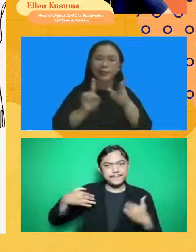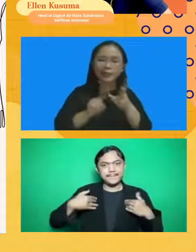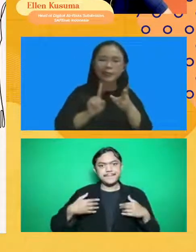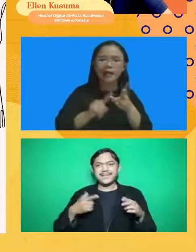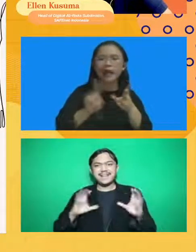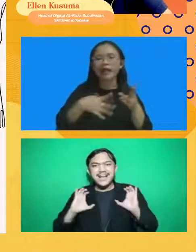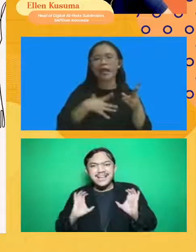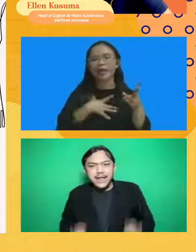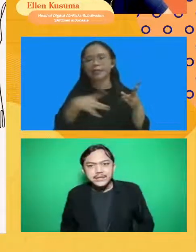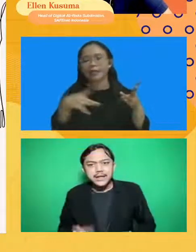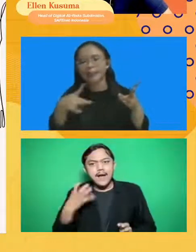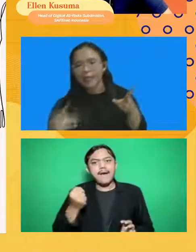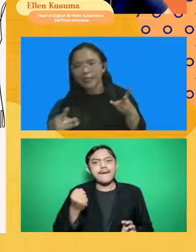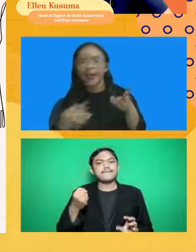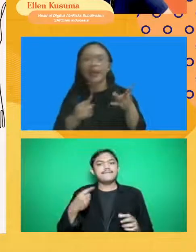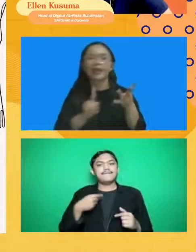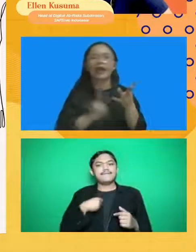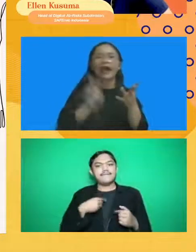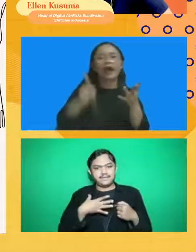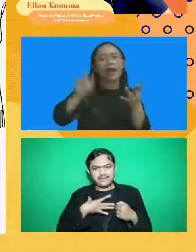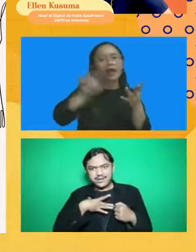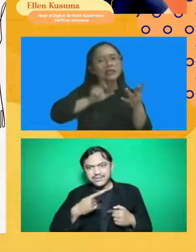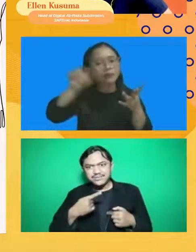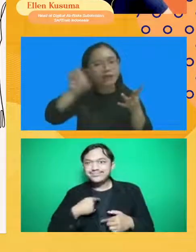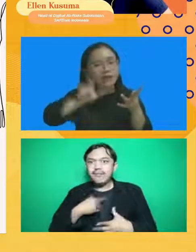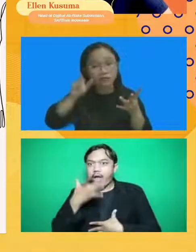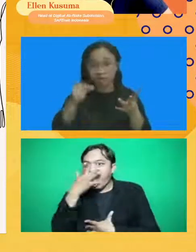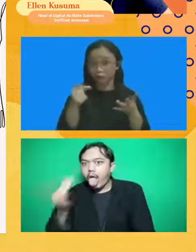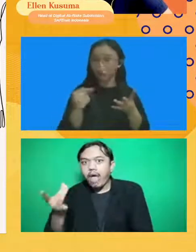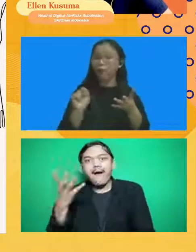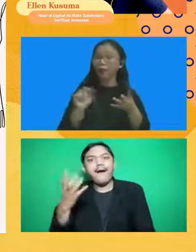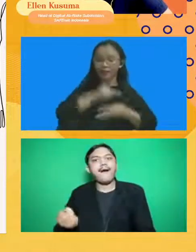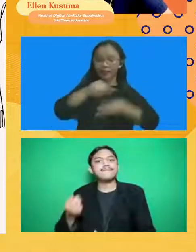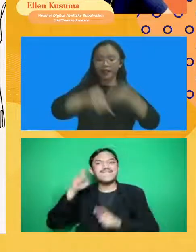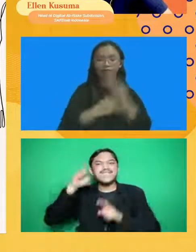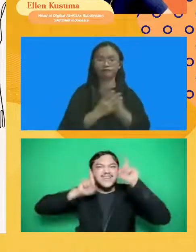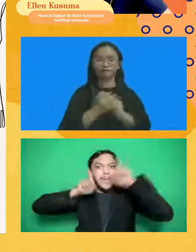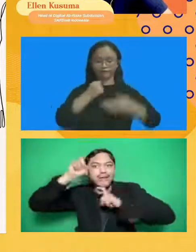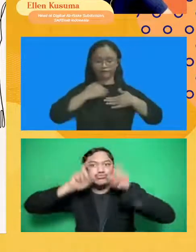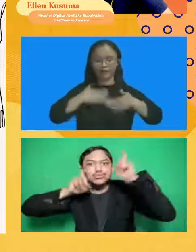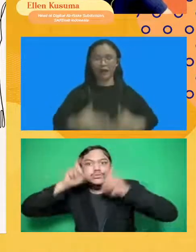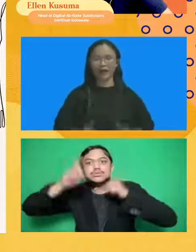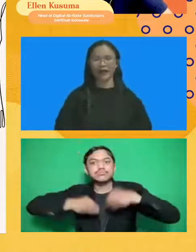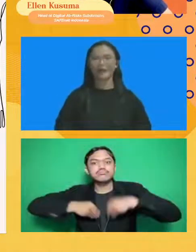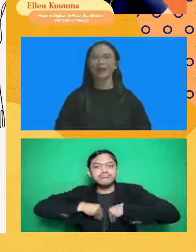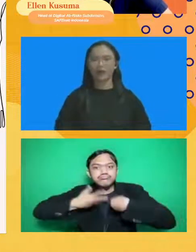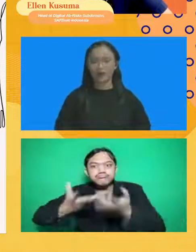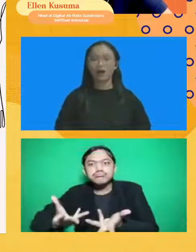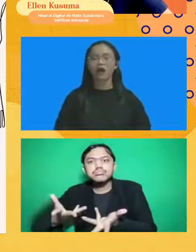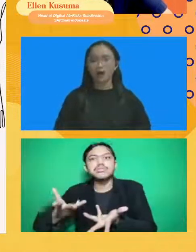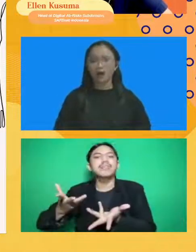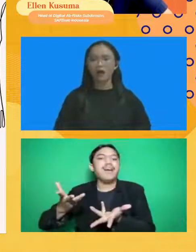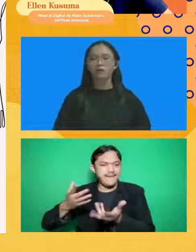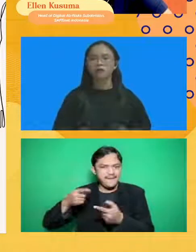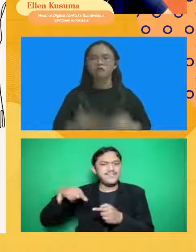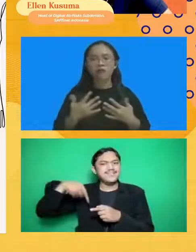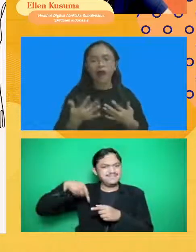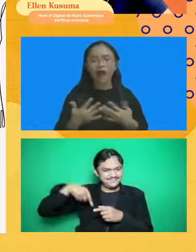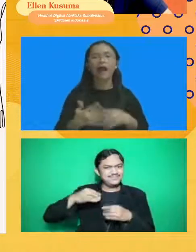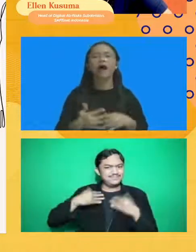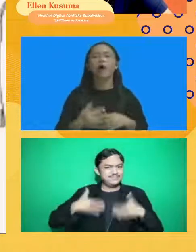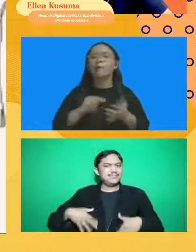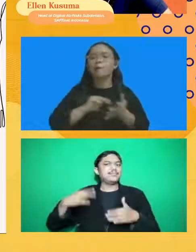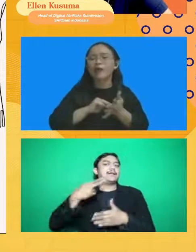also express things, right? So we always identify our body with so many